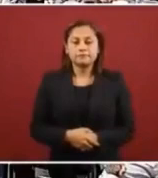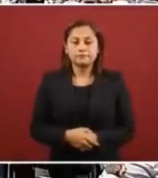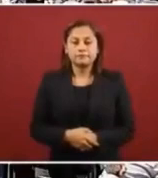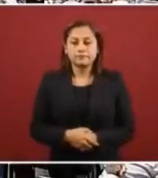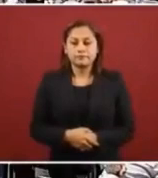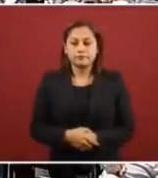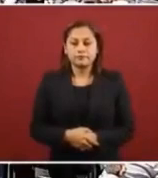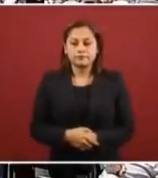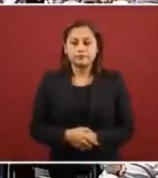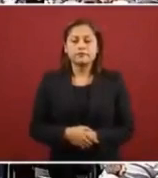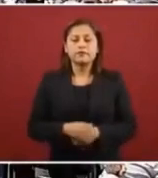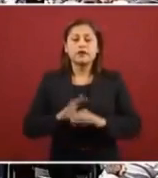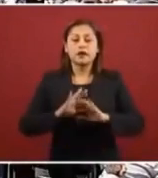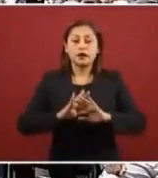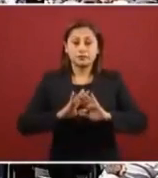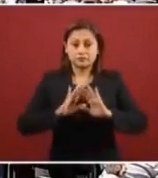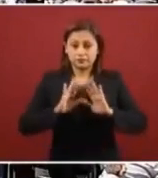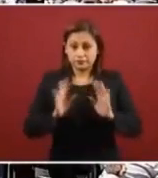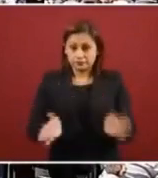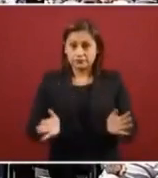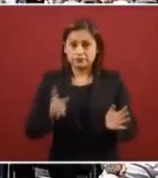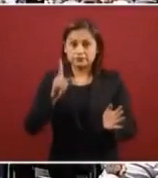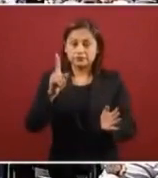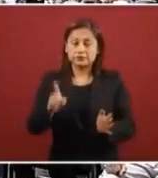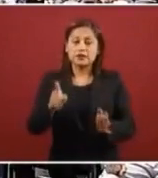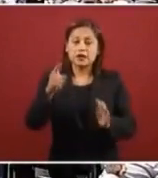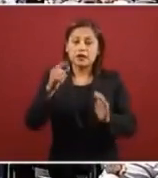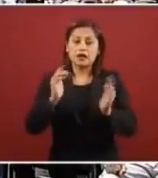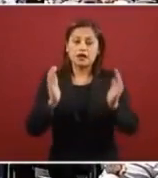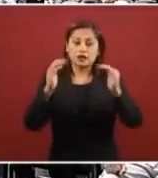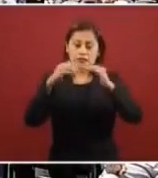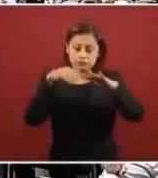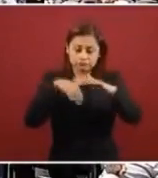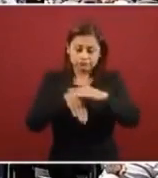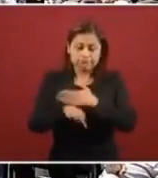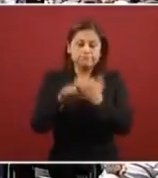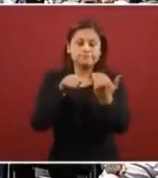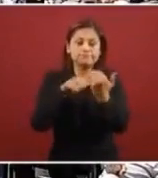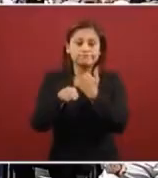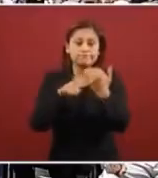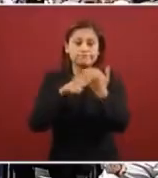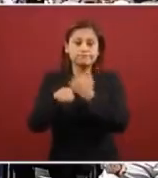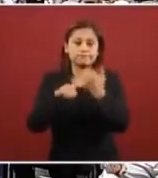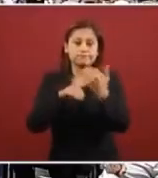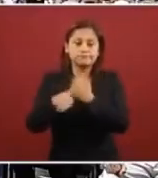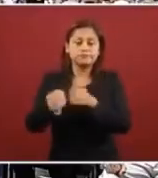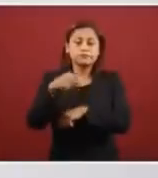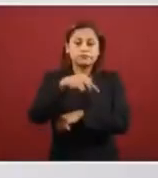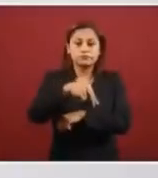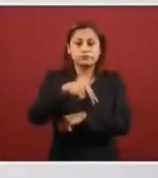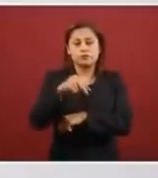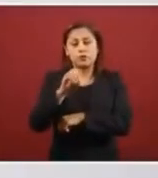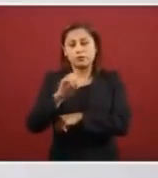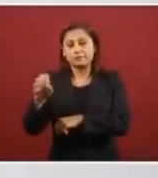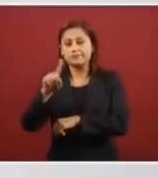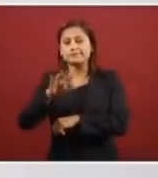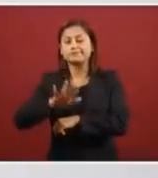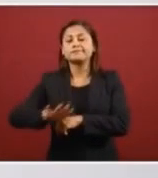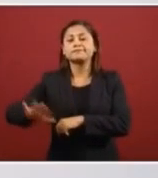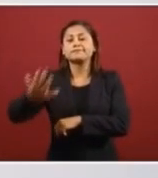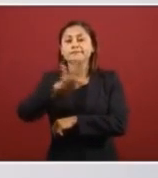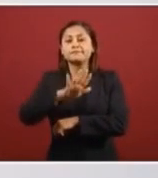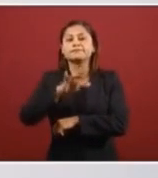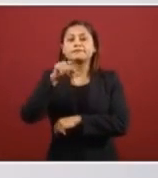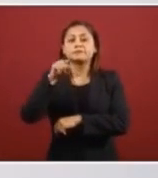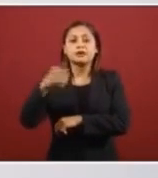also the construction of the tunnel from the Orient that took